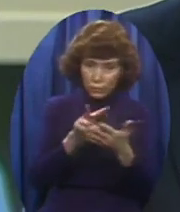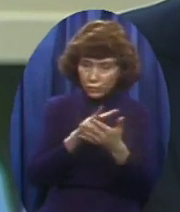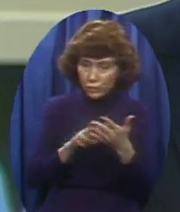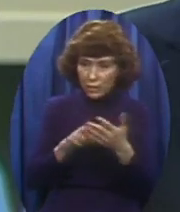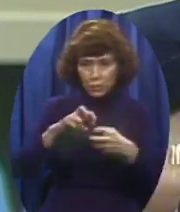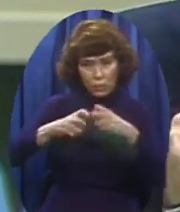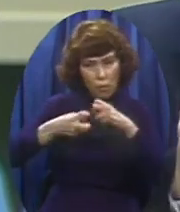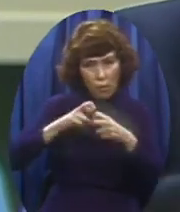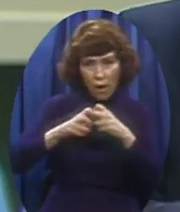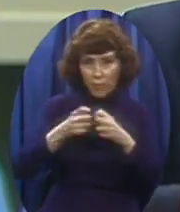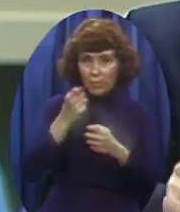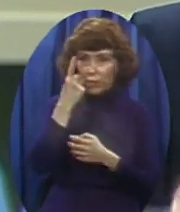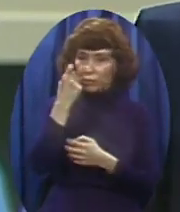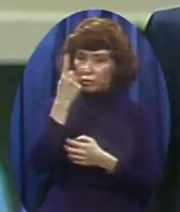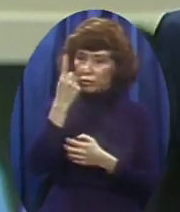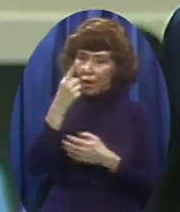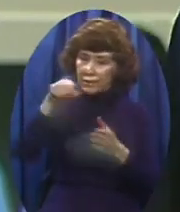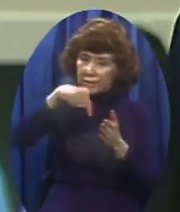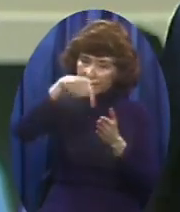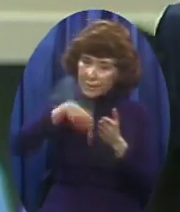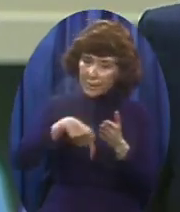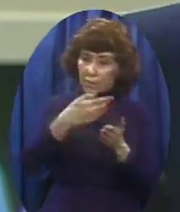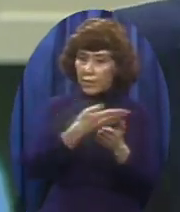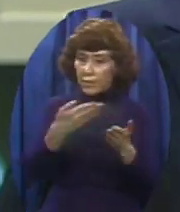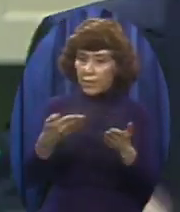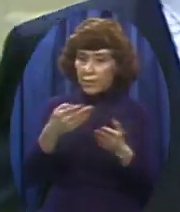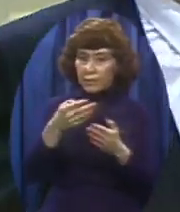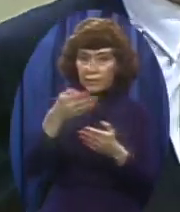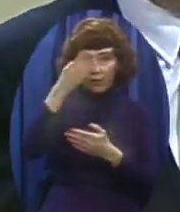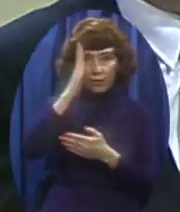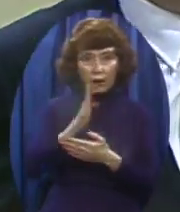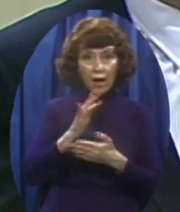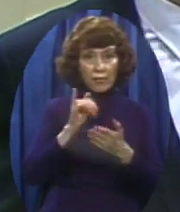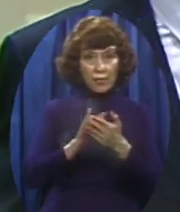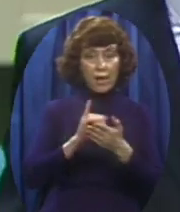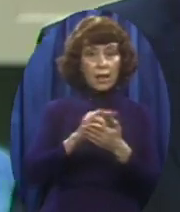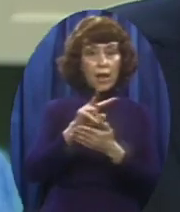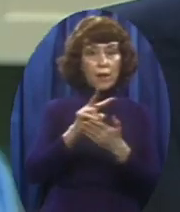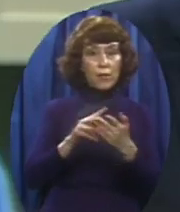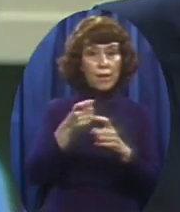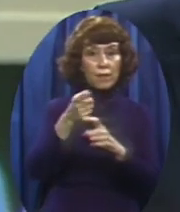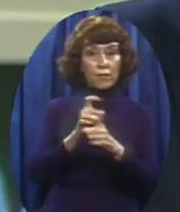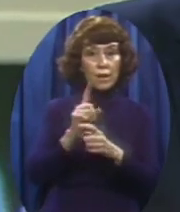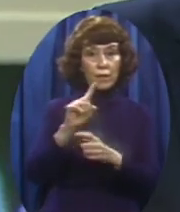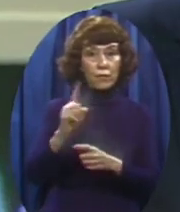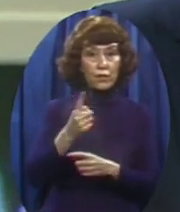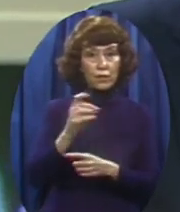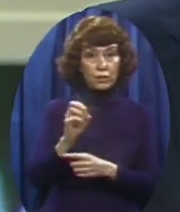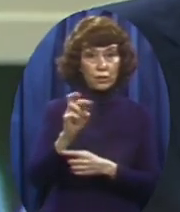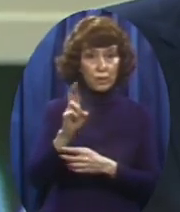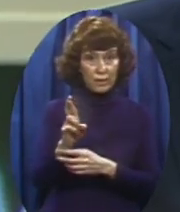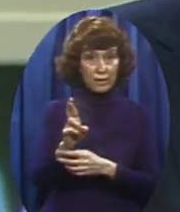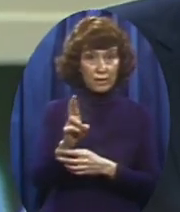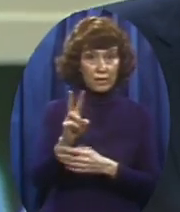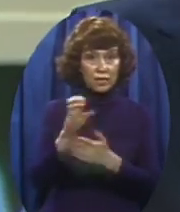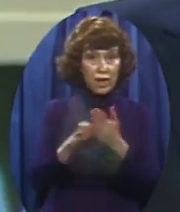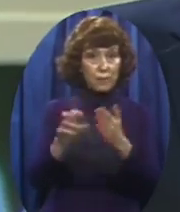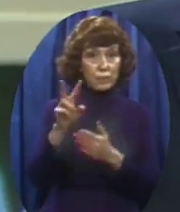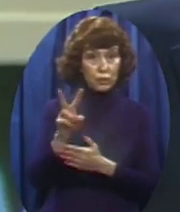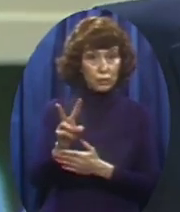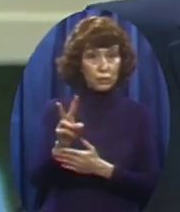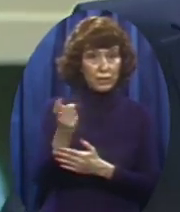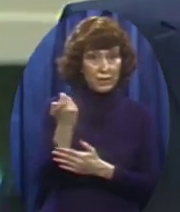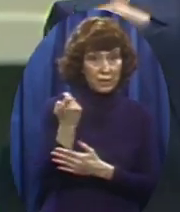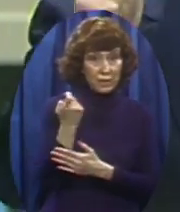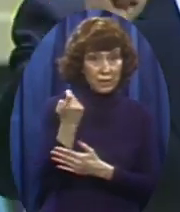spiritual truths, these deep things of God that I read to you from 1 Corinthians 2, verses 9 through 14 a few moments ago.